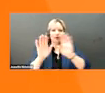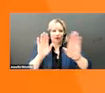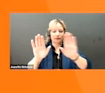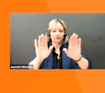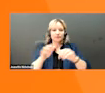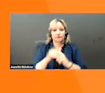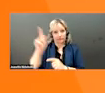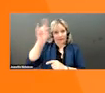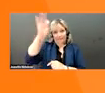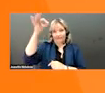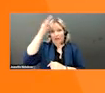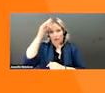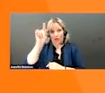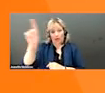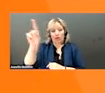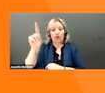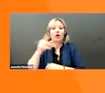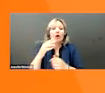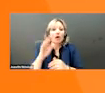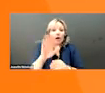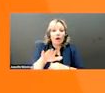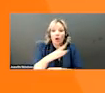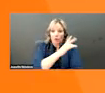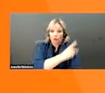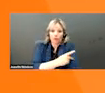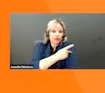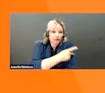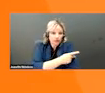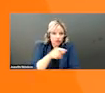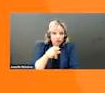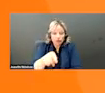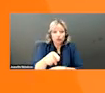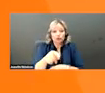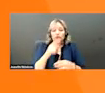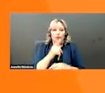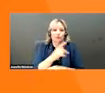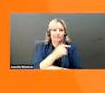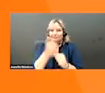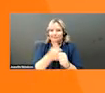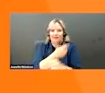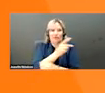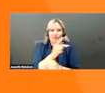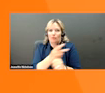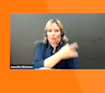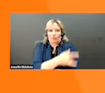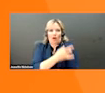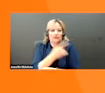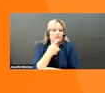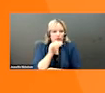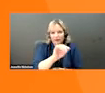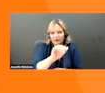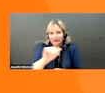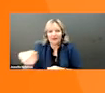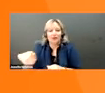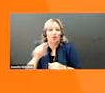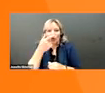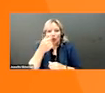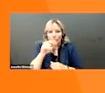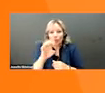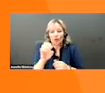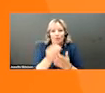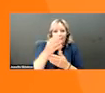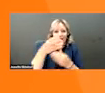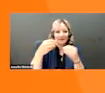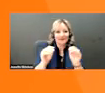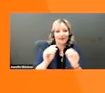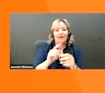provincial bidding sites. So you go to each of the provinces. Again, you can Google that. And the other thing you can do is look at